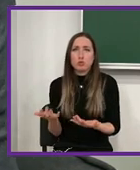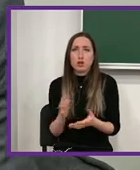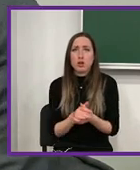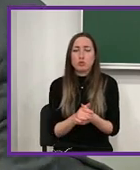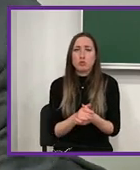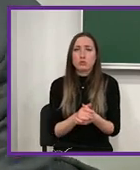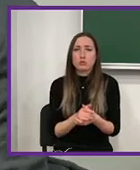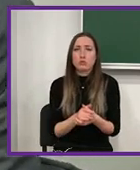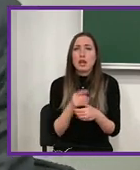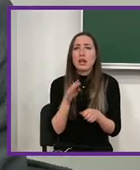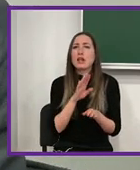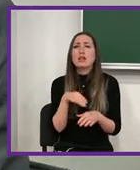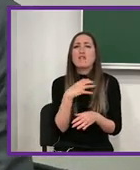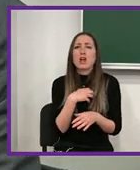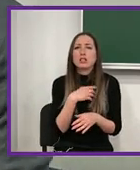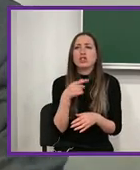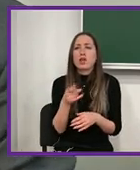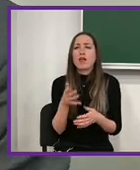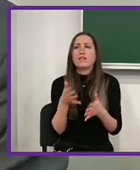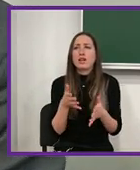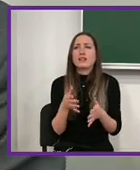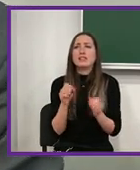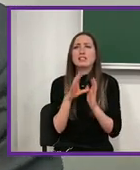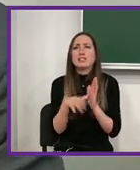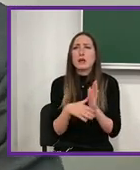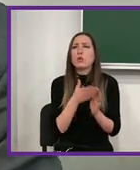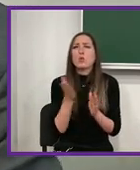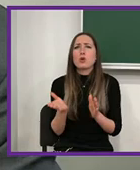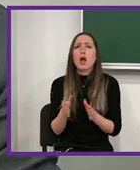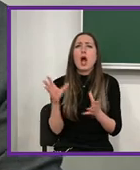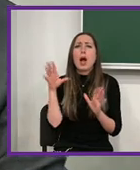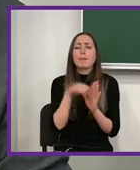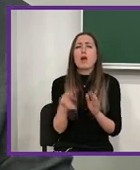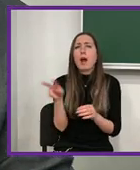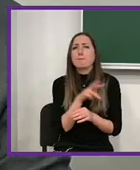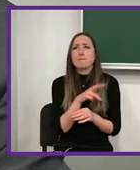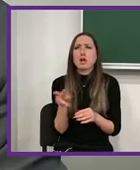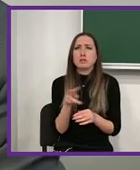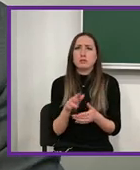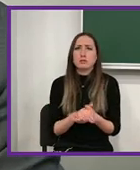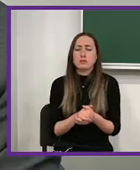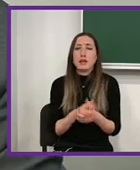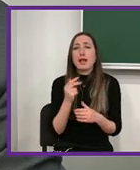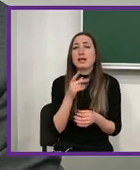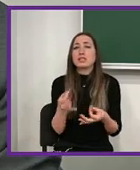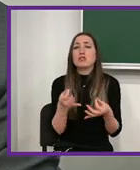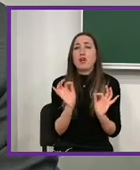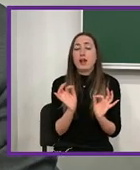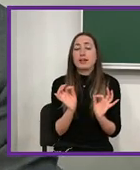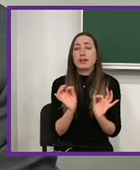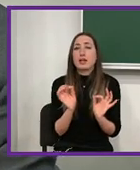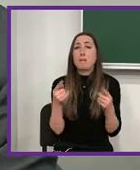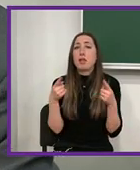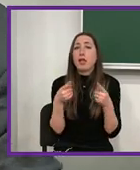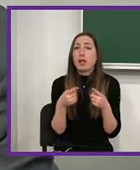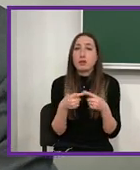system needs to cover both. It's important to set milestones and performance targets for what companies do, but also in